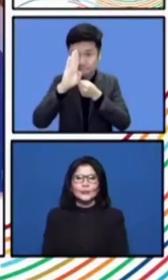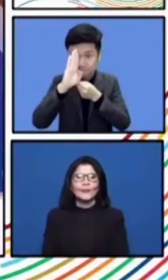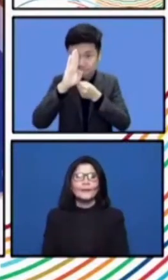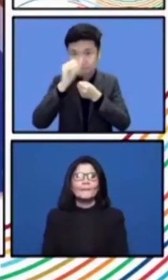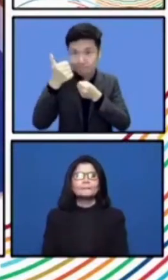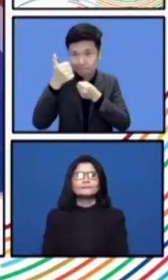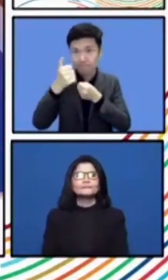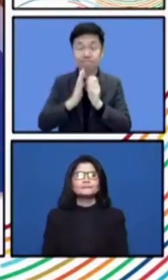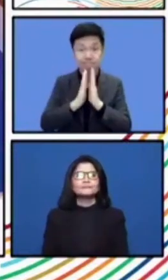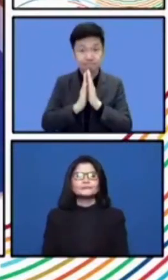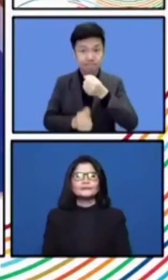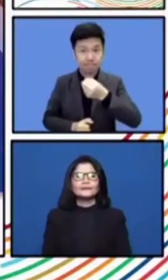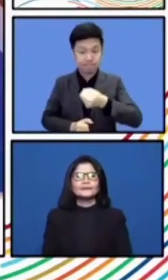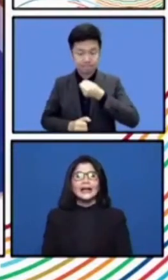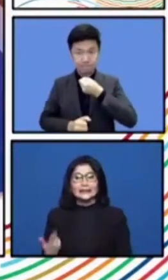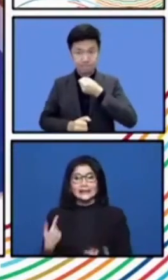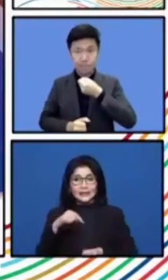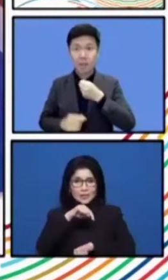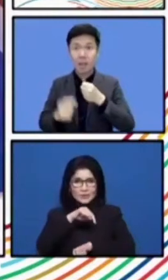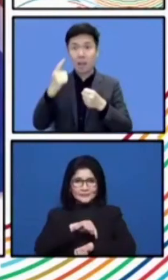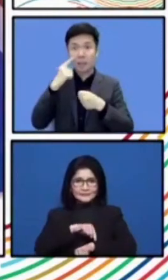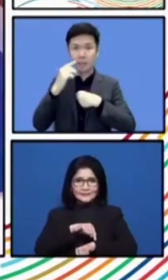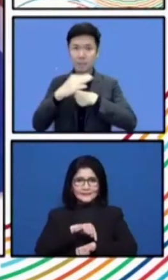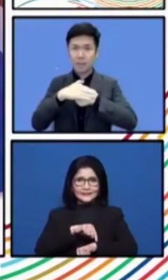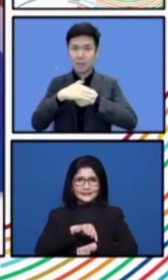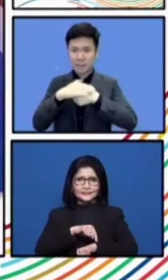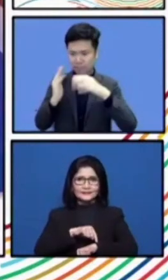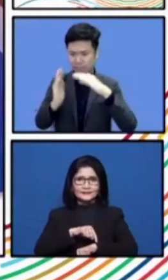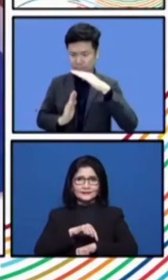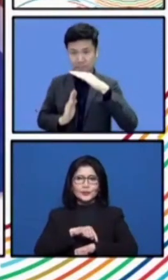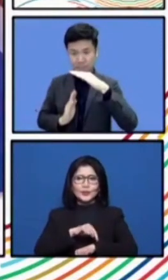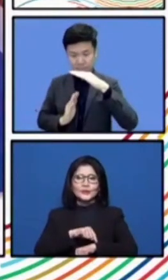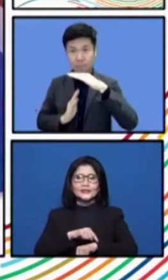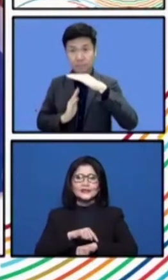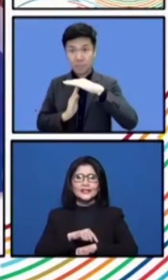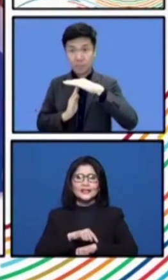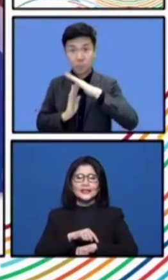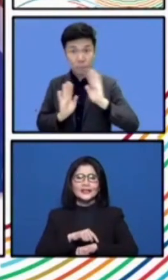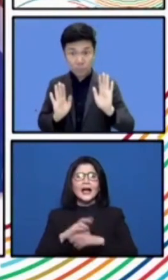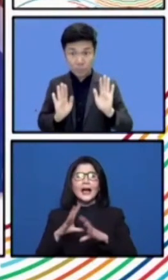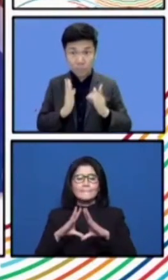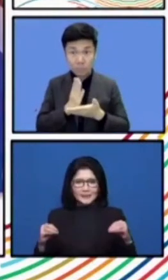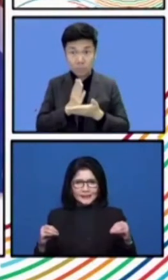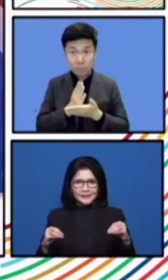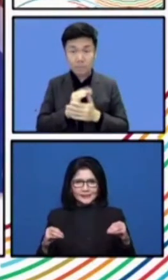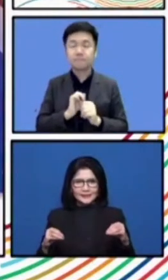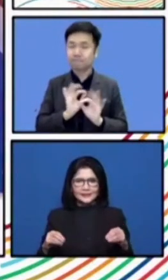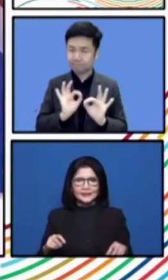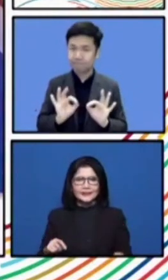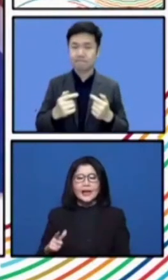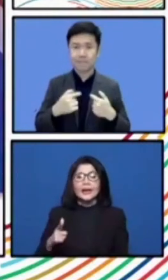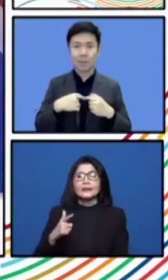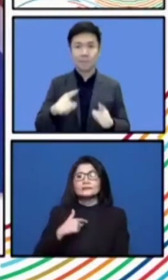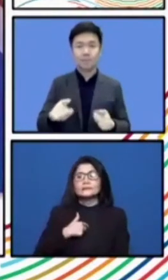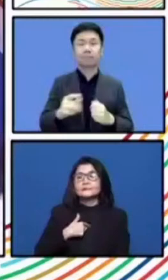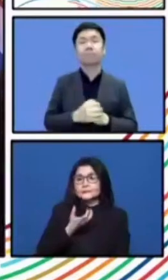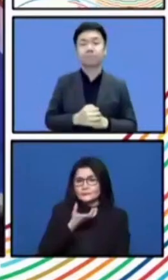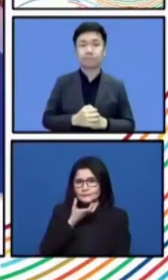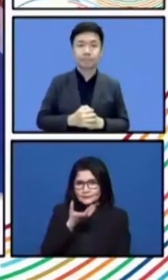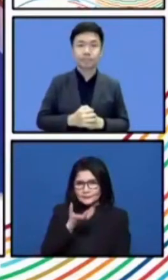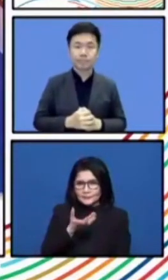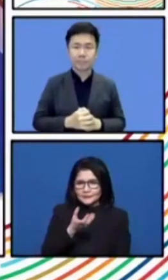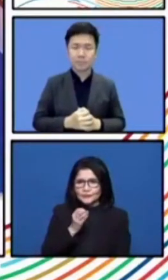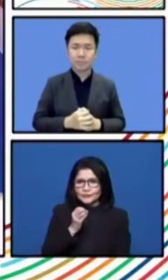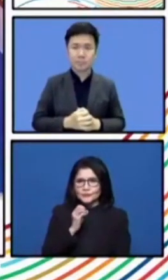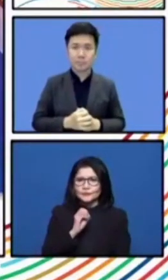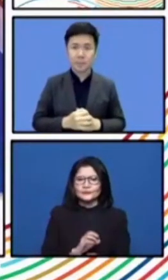yeah anyway I think my time is almost up and um I would like to say that um sometimes